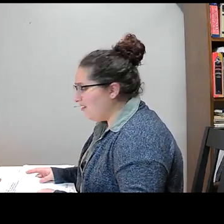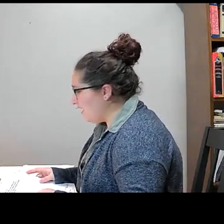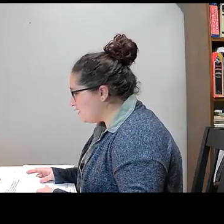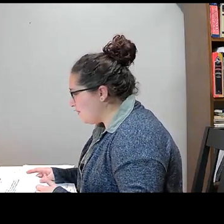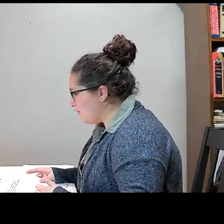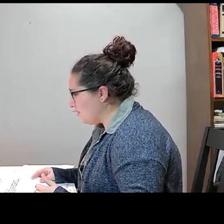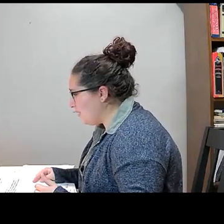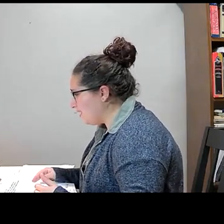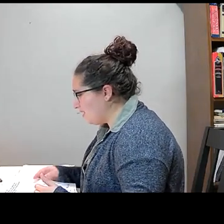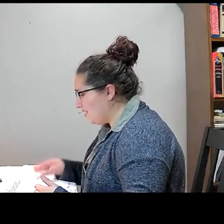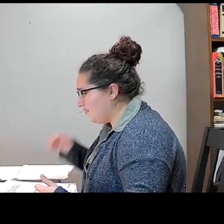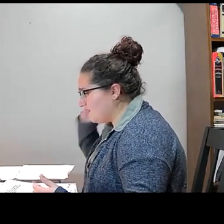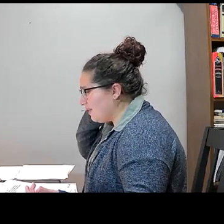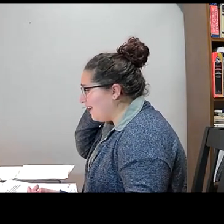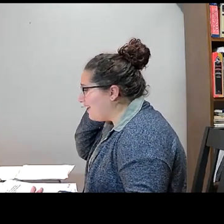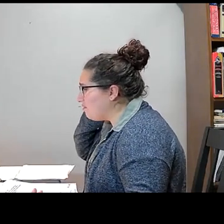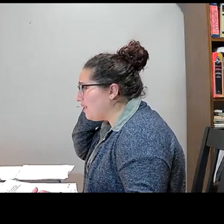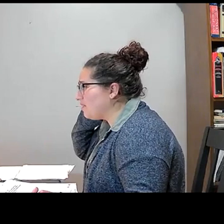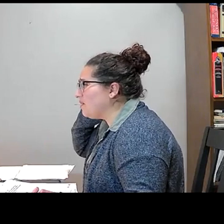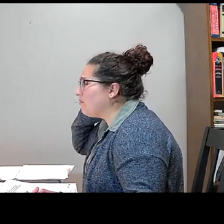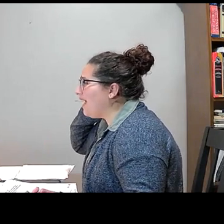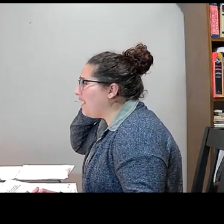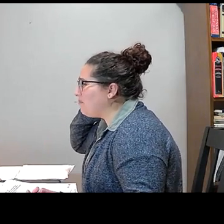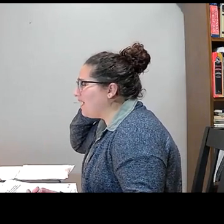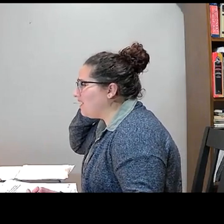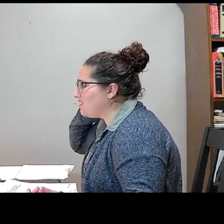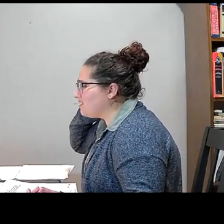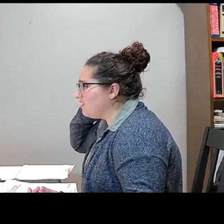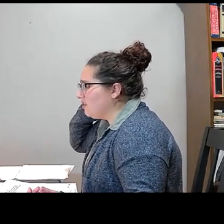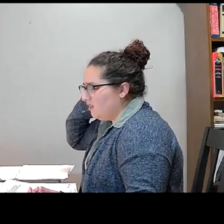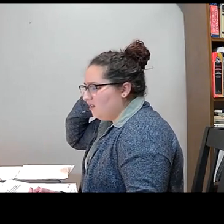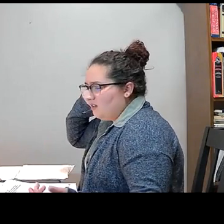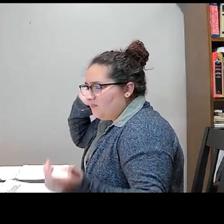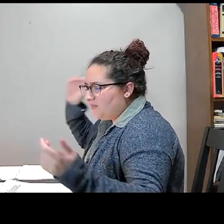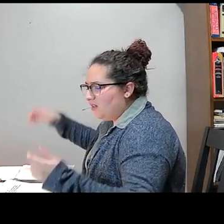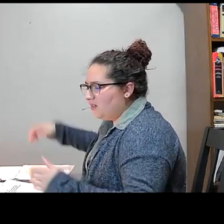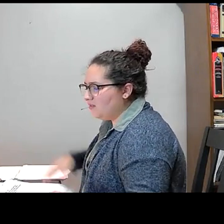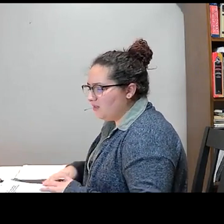How do they expect me to pay the late fees when I can't even make the minimum payment?